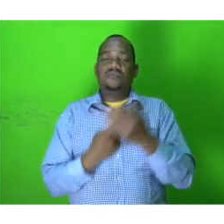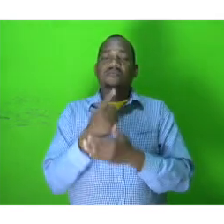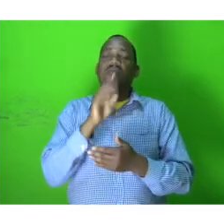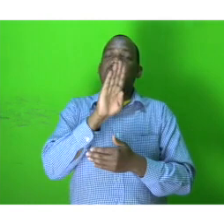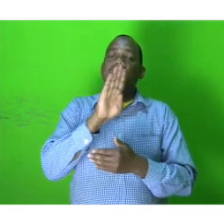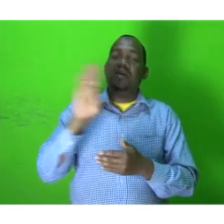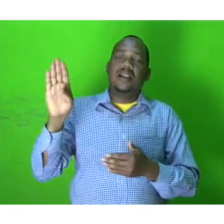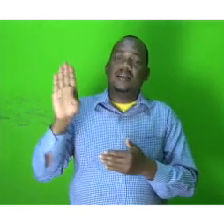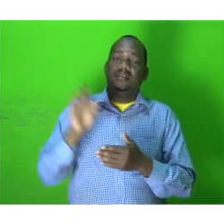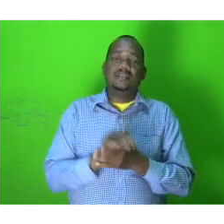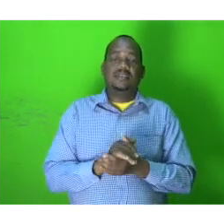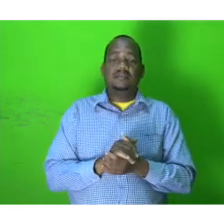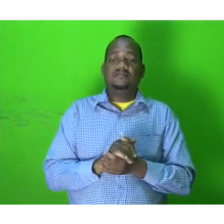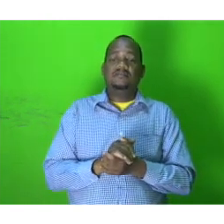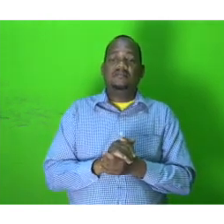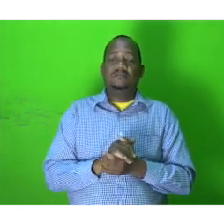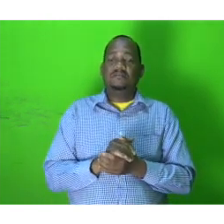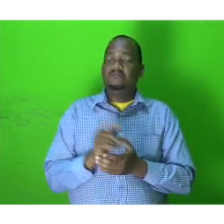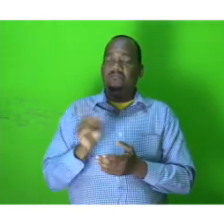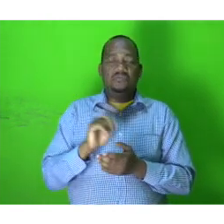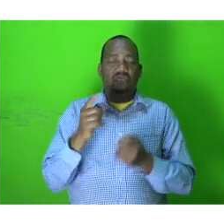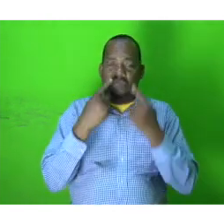Deduct from the balance.